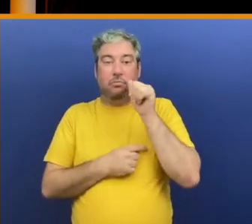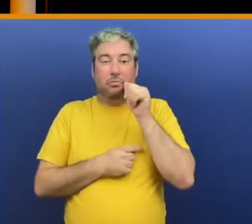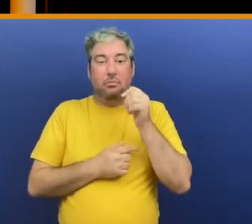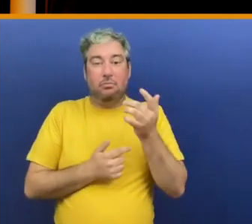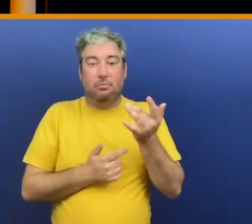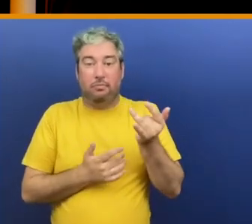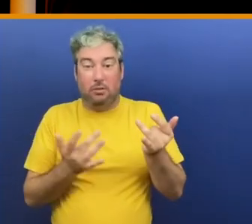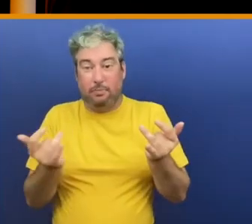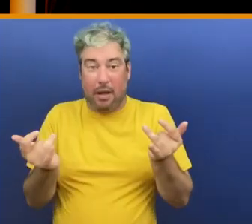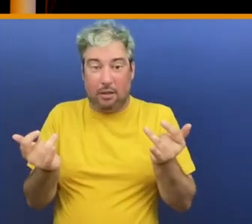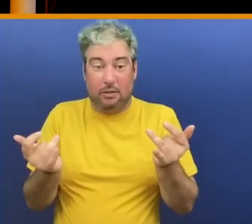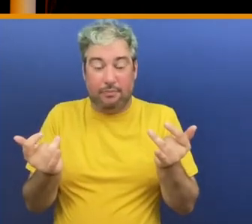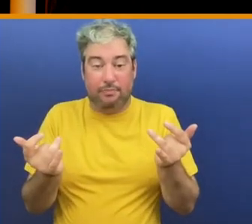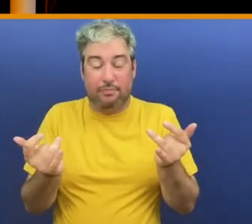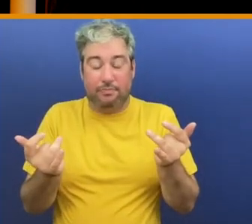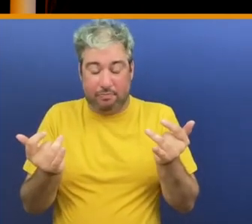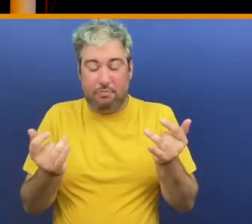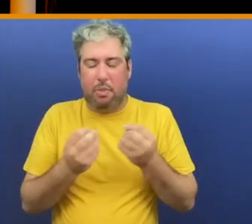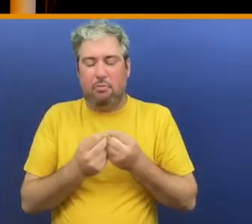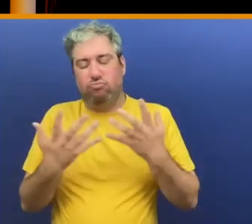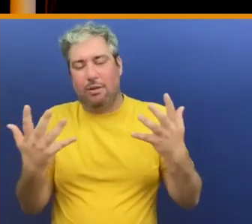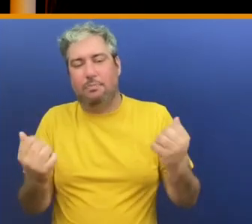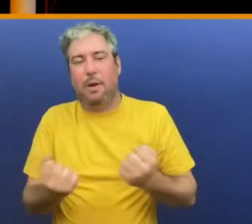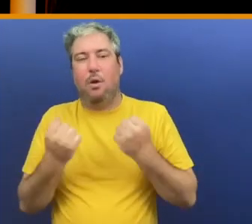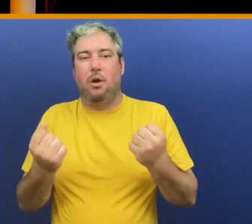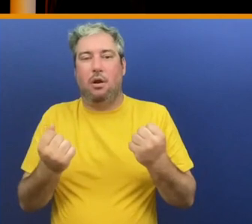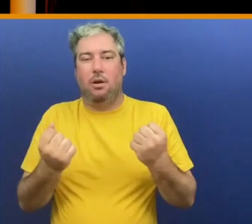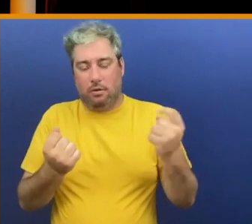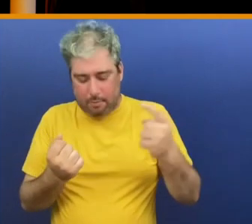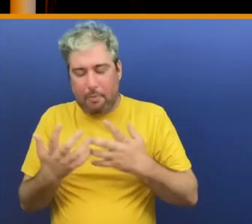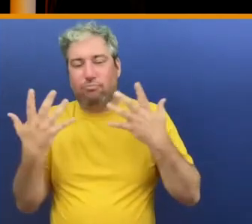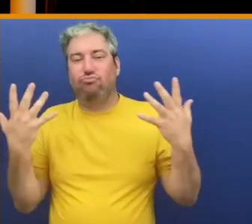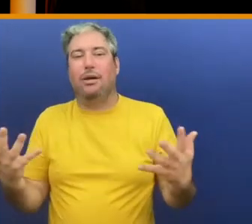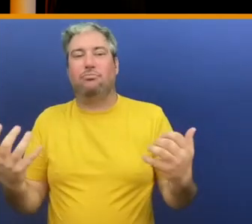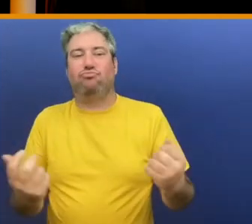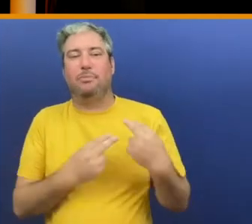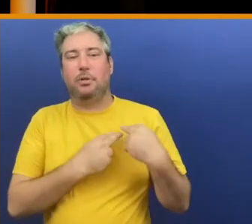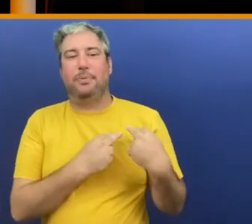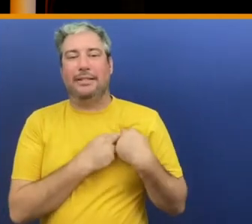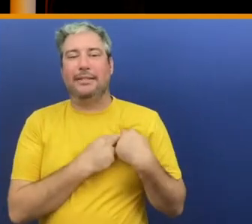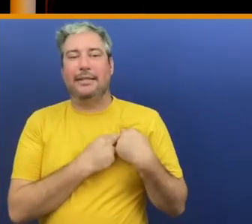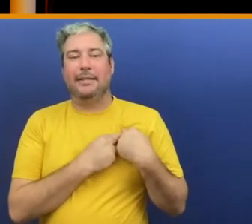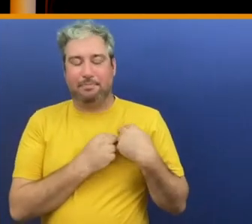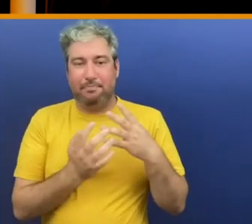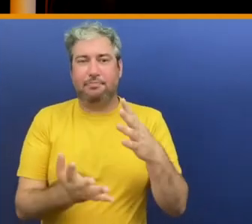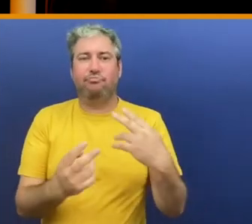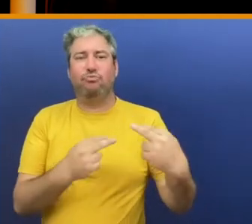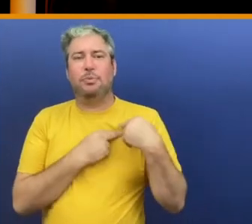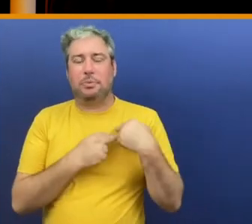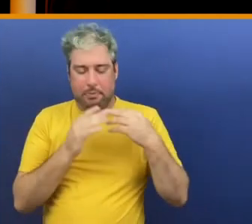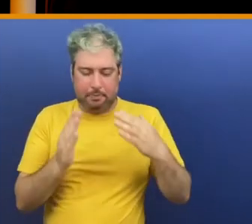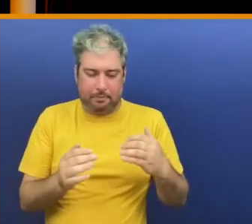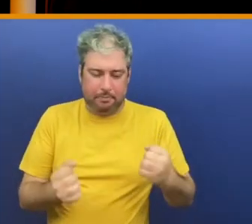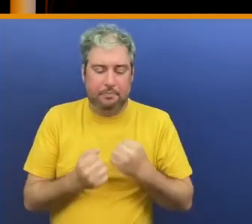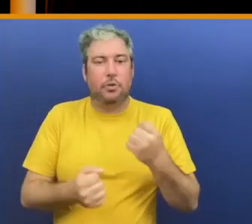Responsibility which must be exercised by Parliament. If we believe, as I do, that fundamental rights do not stop at the water's